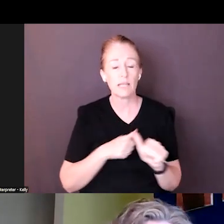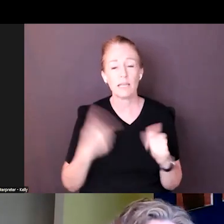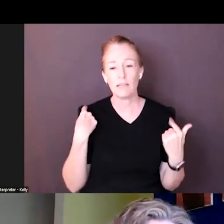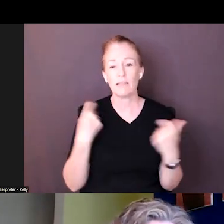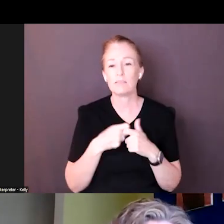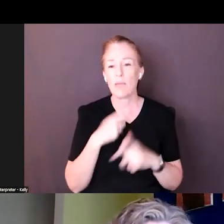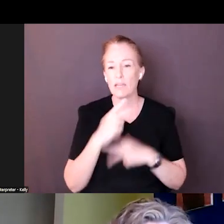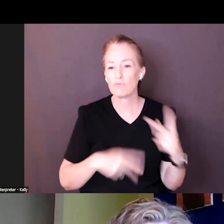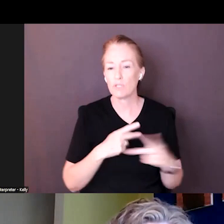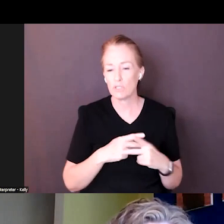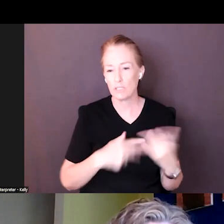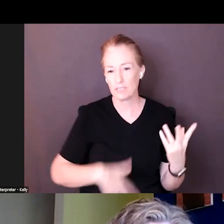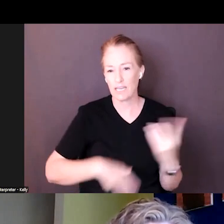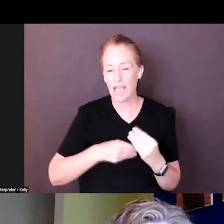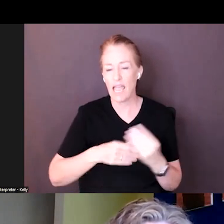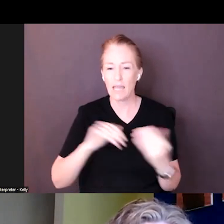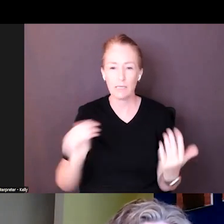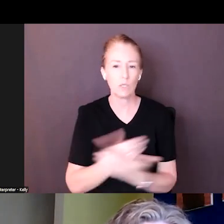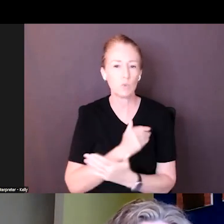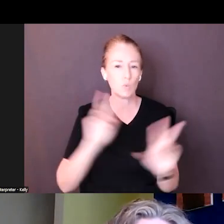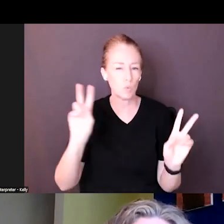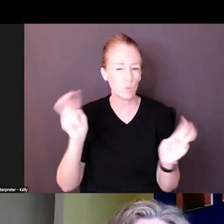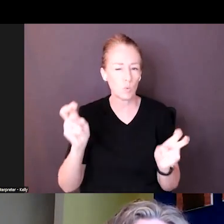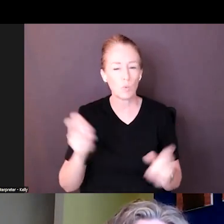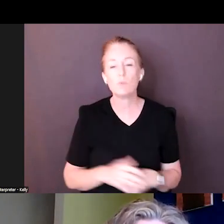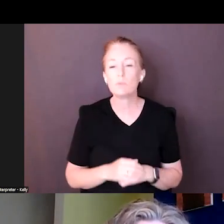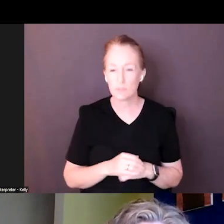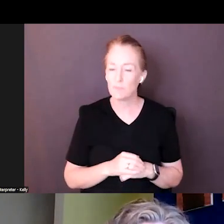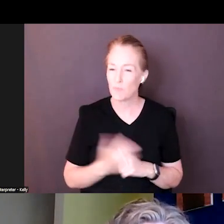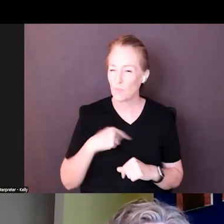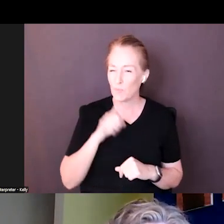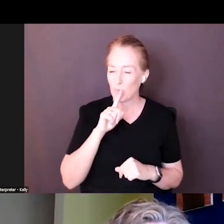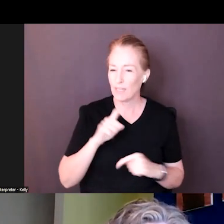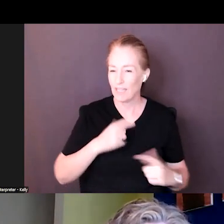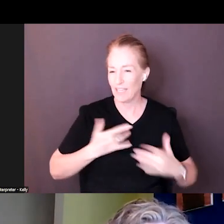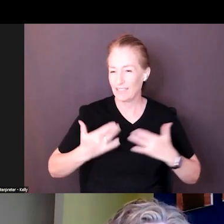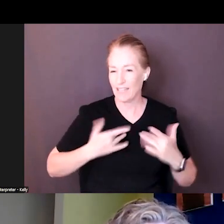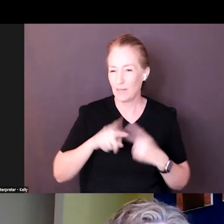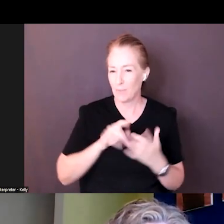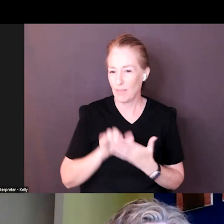some of the quotes in the near future. So we're really excited about that. Next slide.